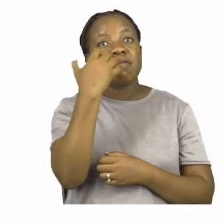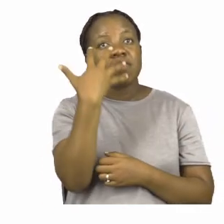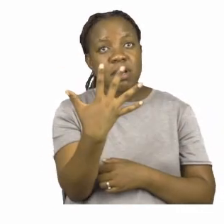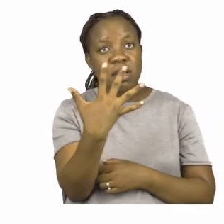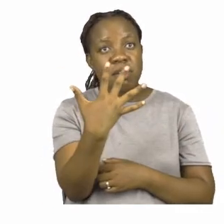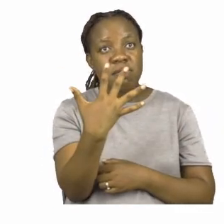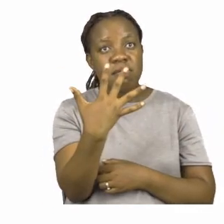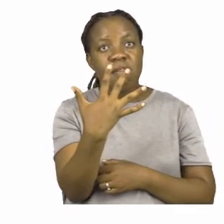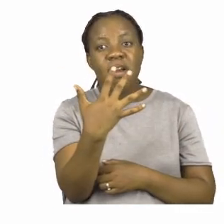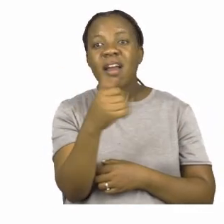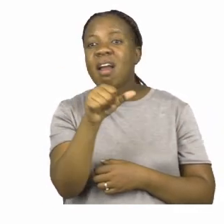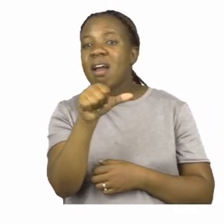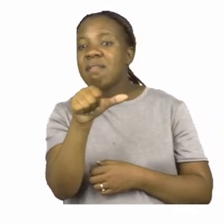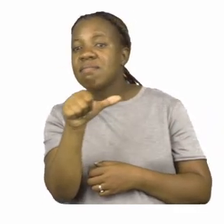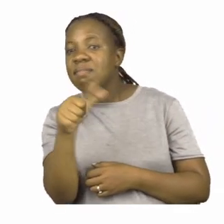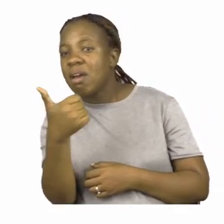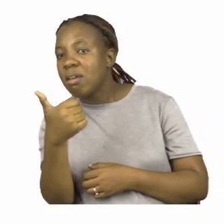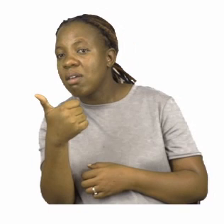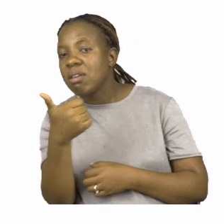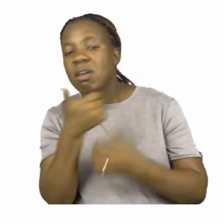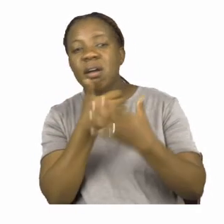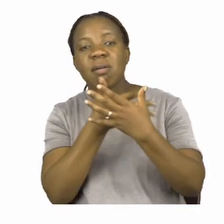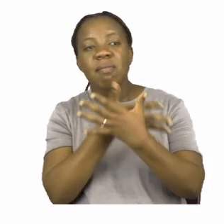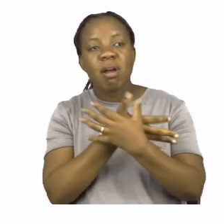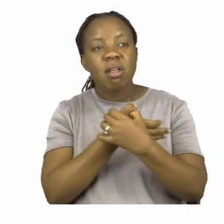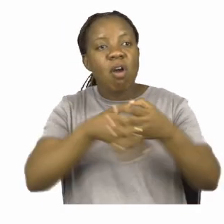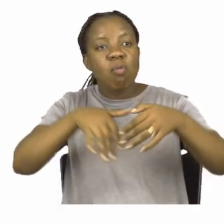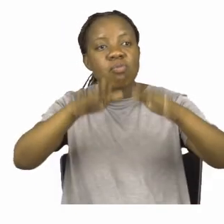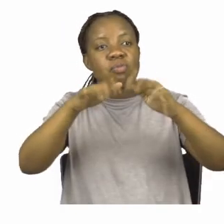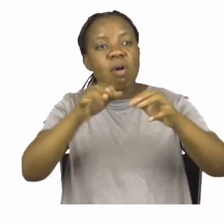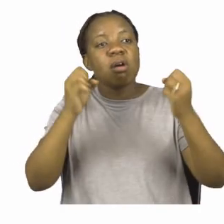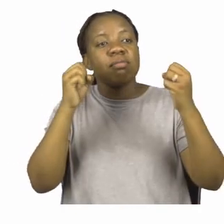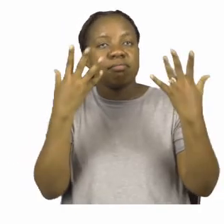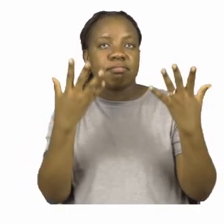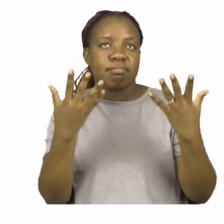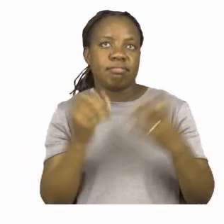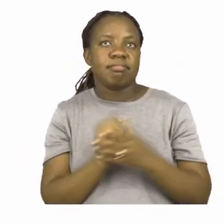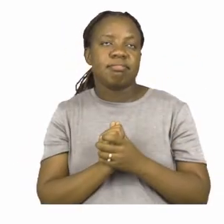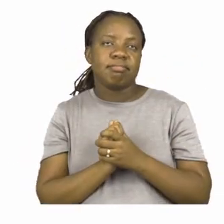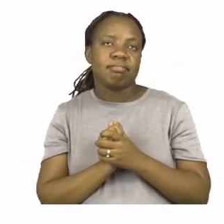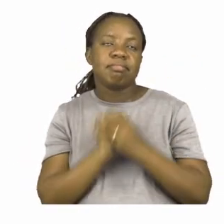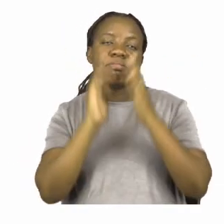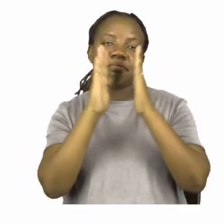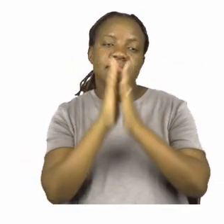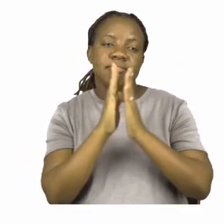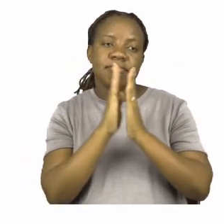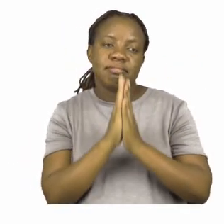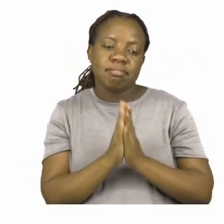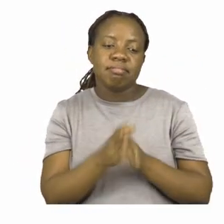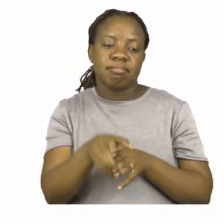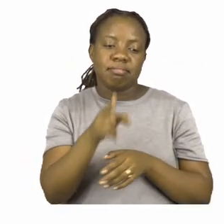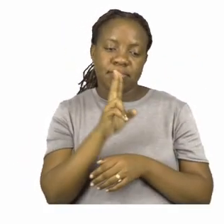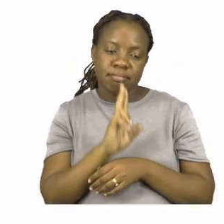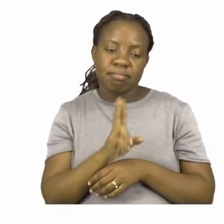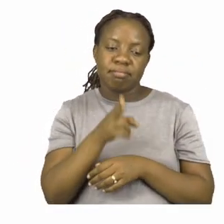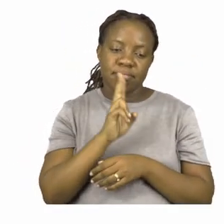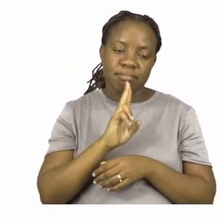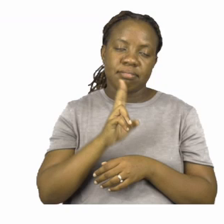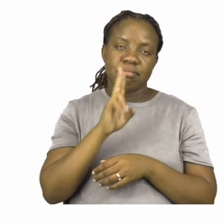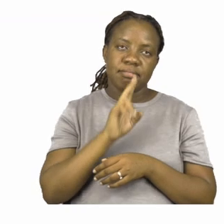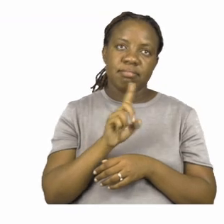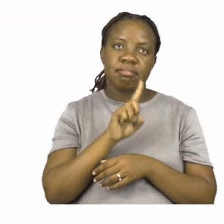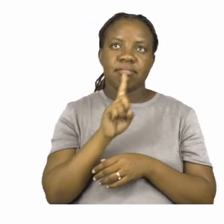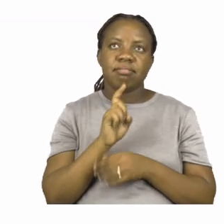catch? Now everyone, I want you to answer all these questions.